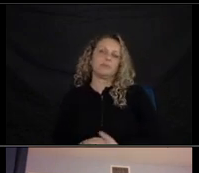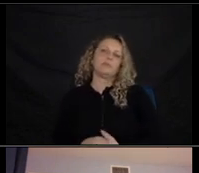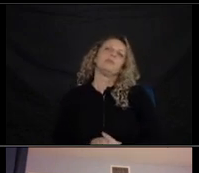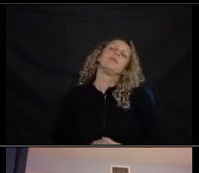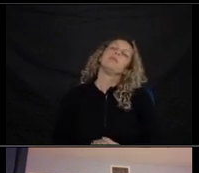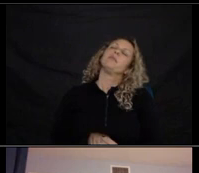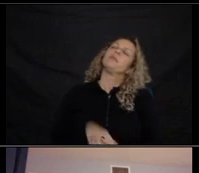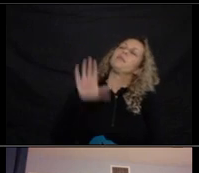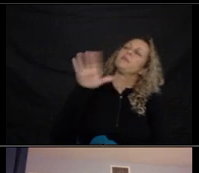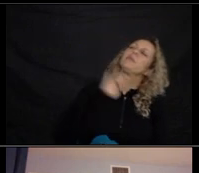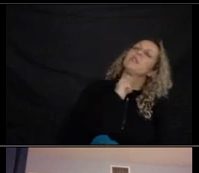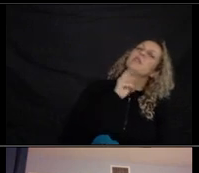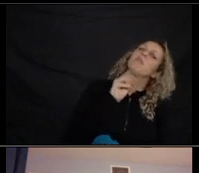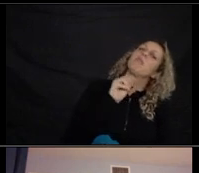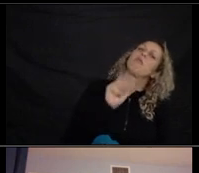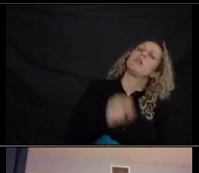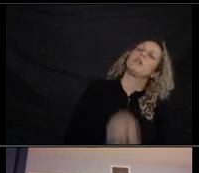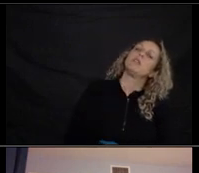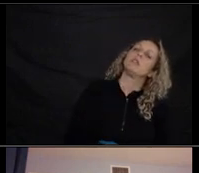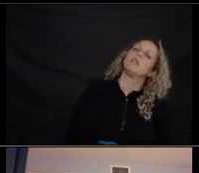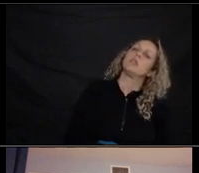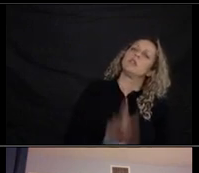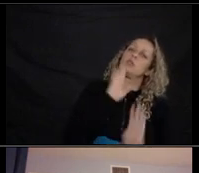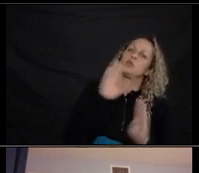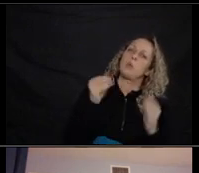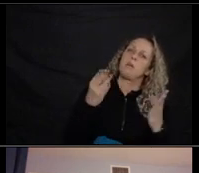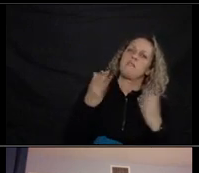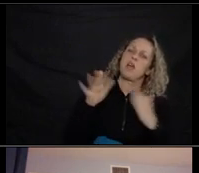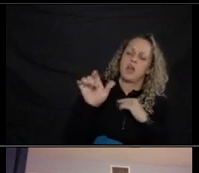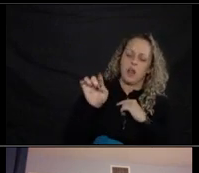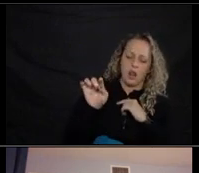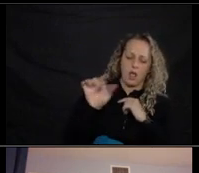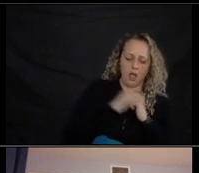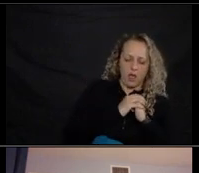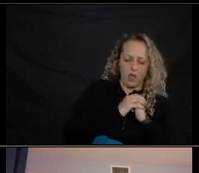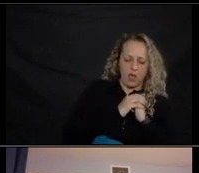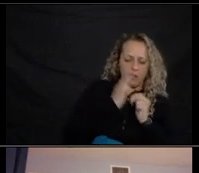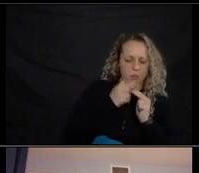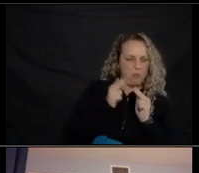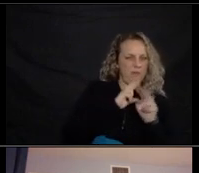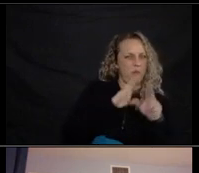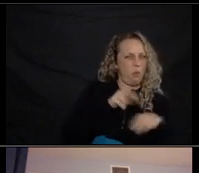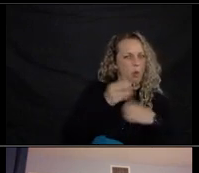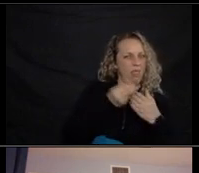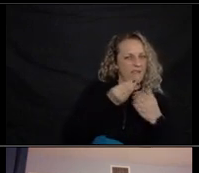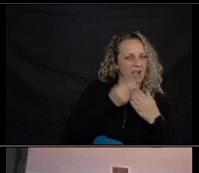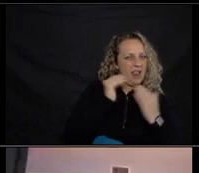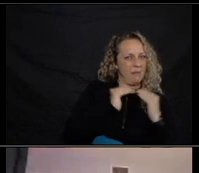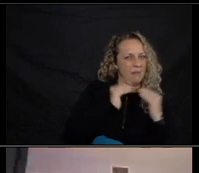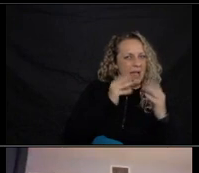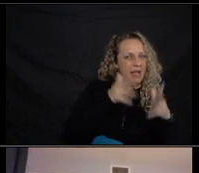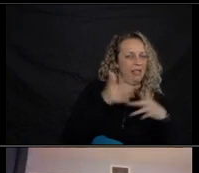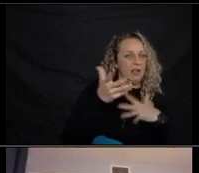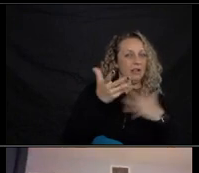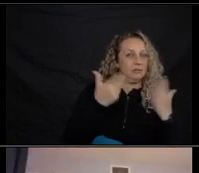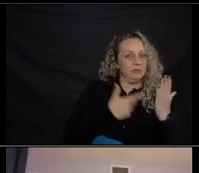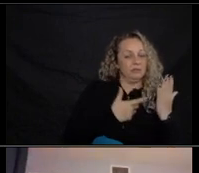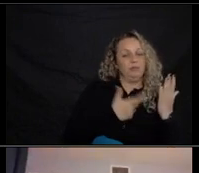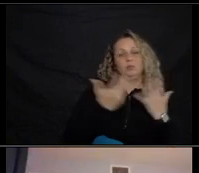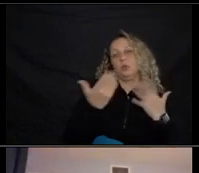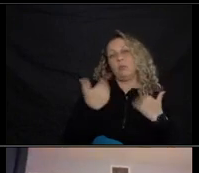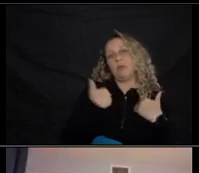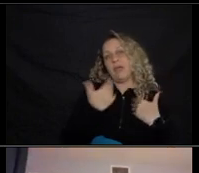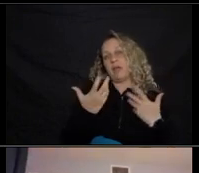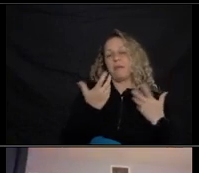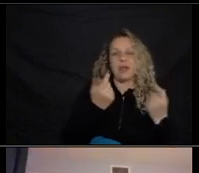John, can you unmute Mara? And she'll provide a brief report on the fund and its balance and what you may and